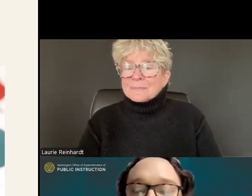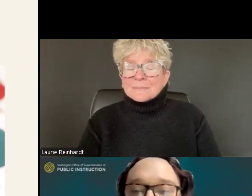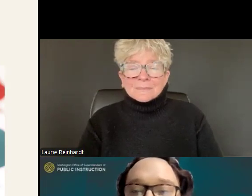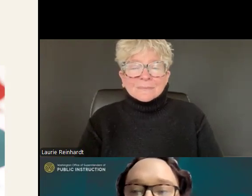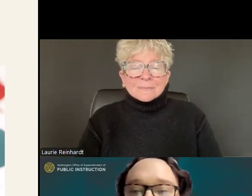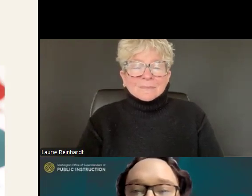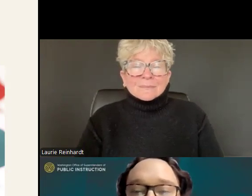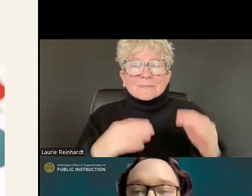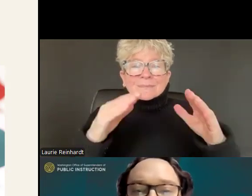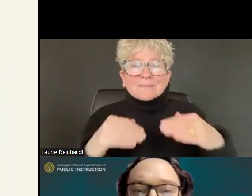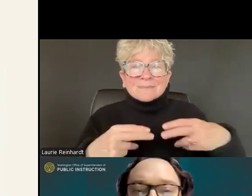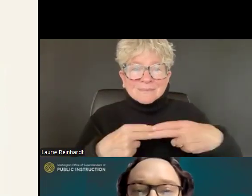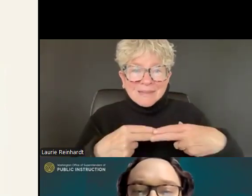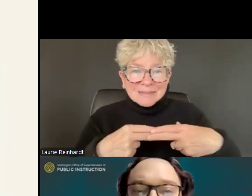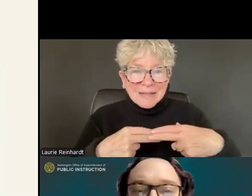next slide.